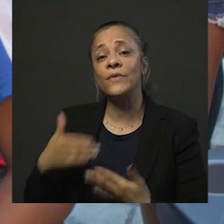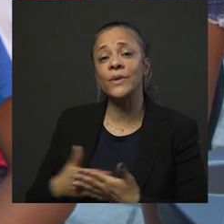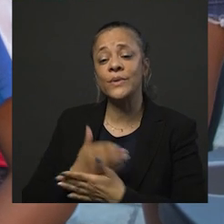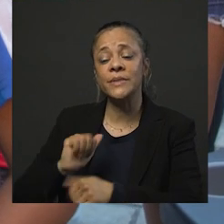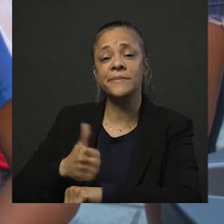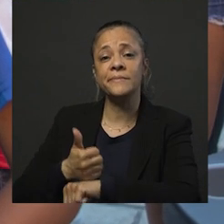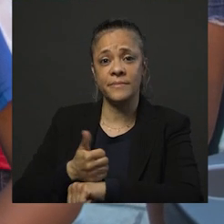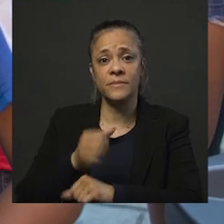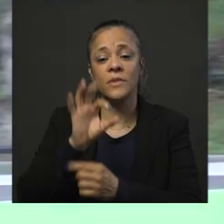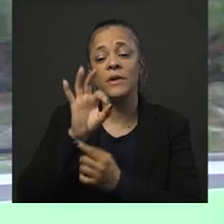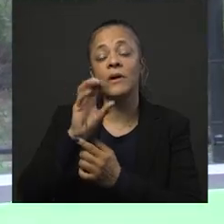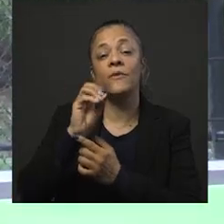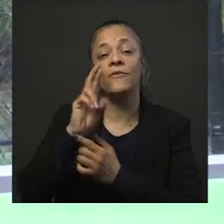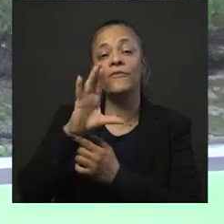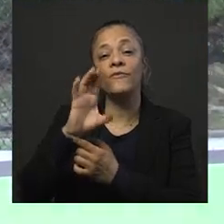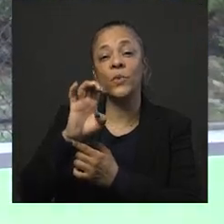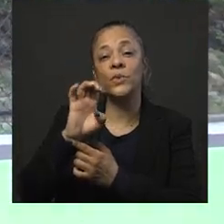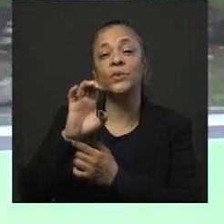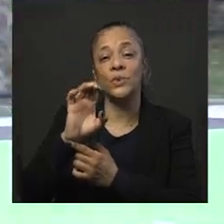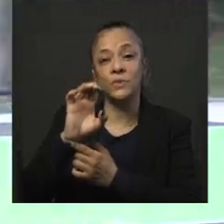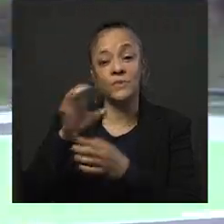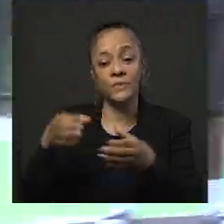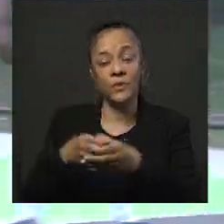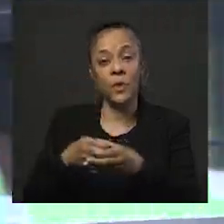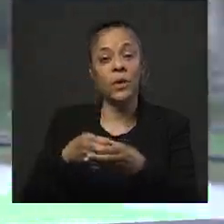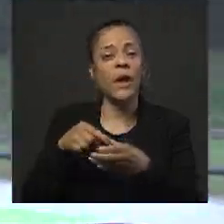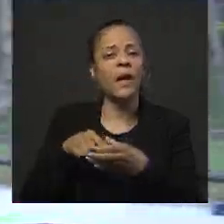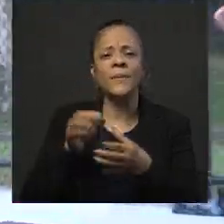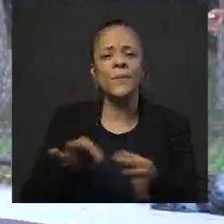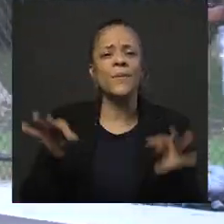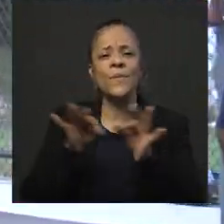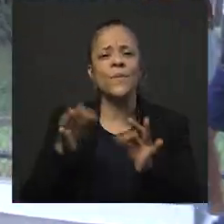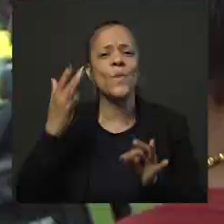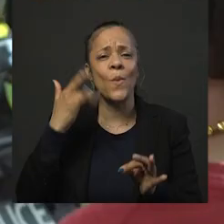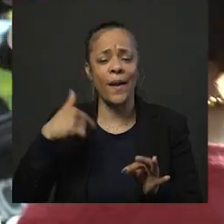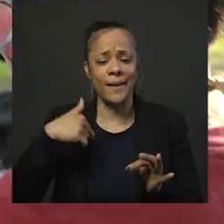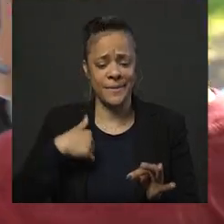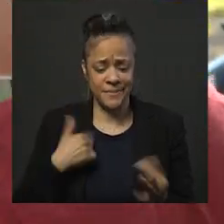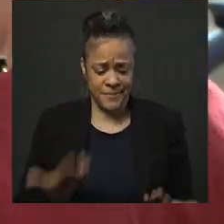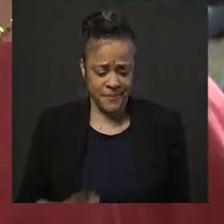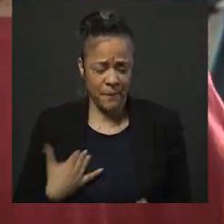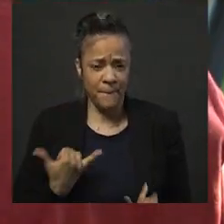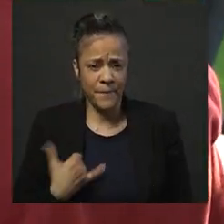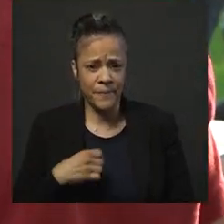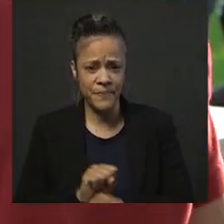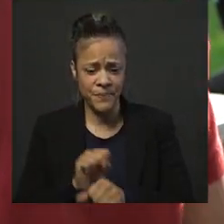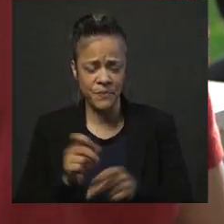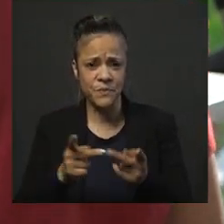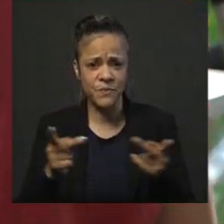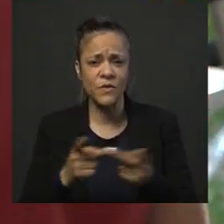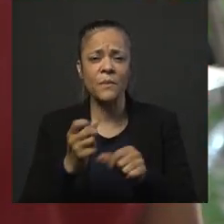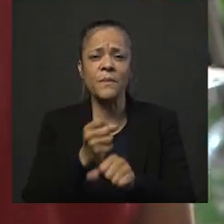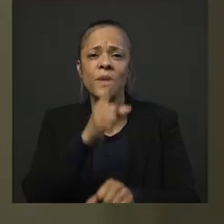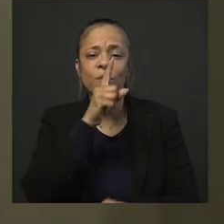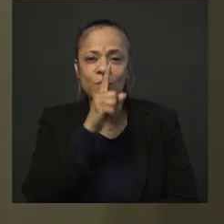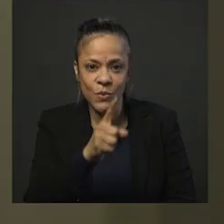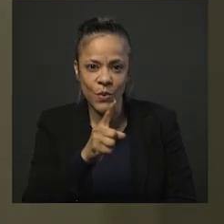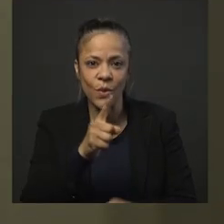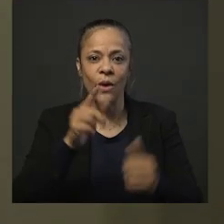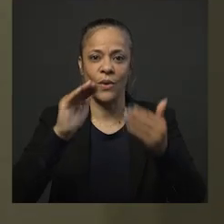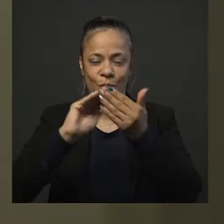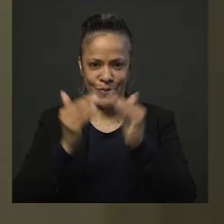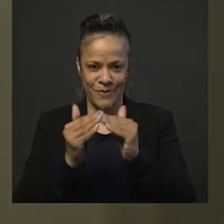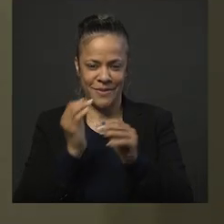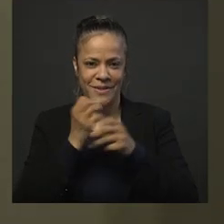we're trying to get that up and running. The key to all of what I'm trying to get done in this position that I hold is to make sure that